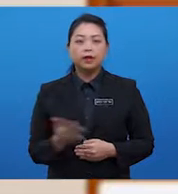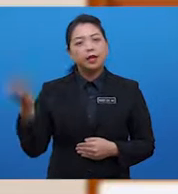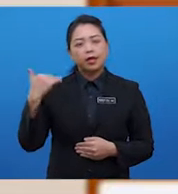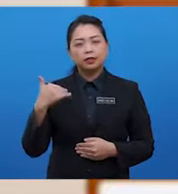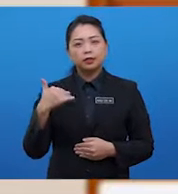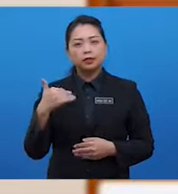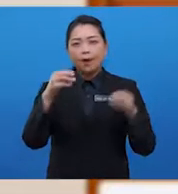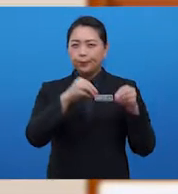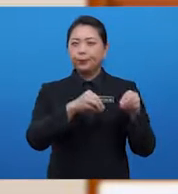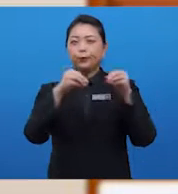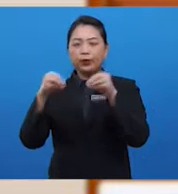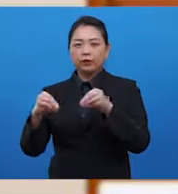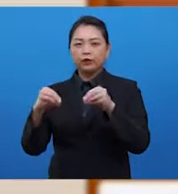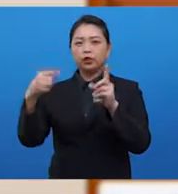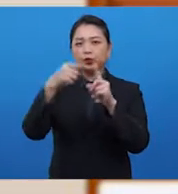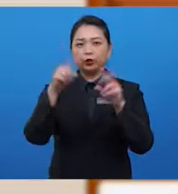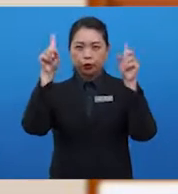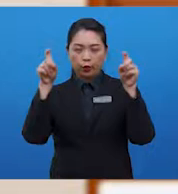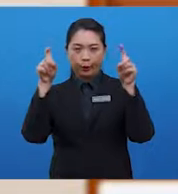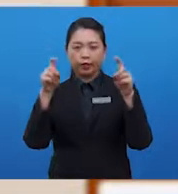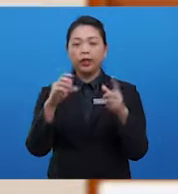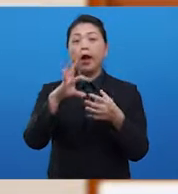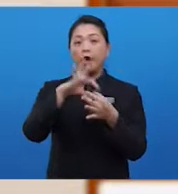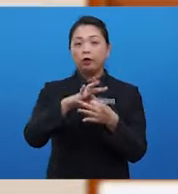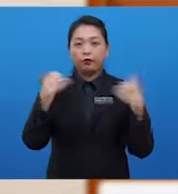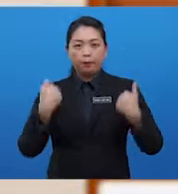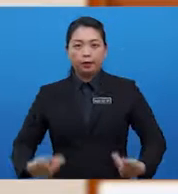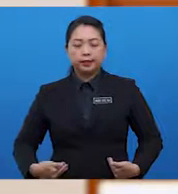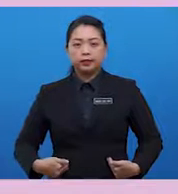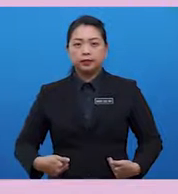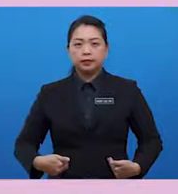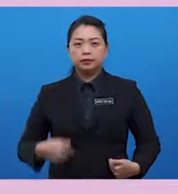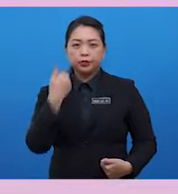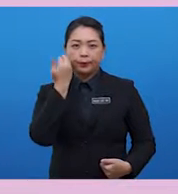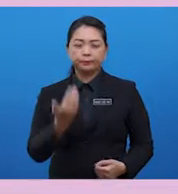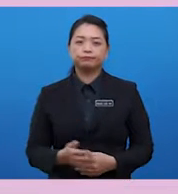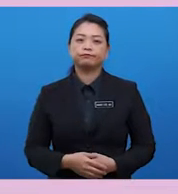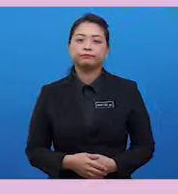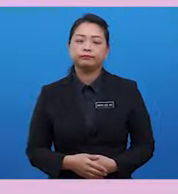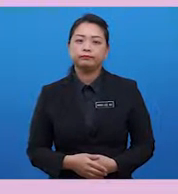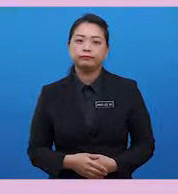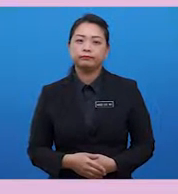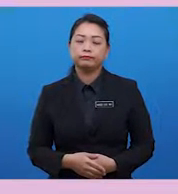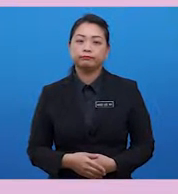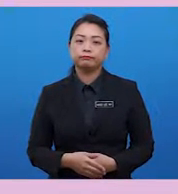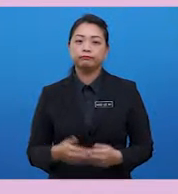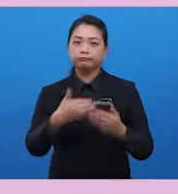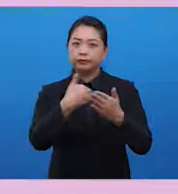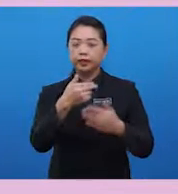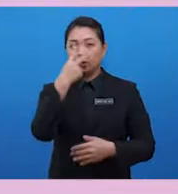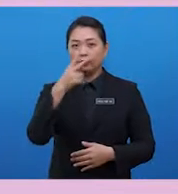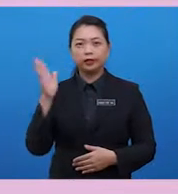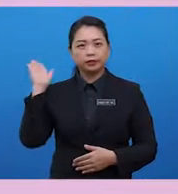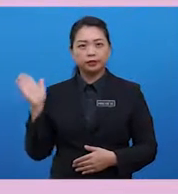Let us move forward to the topic of body shaming. Now, before we continue, look